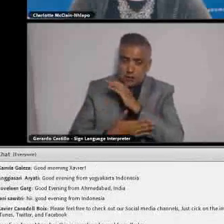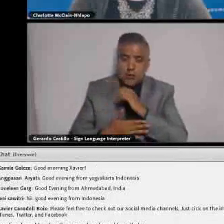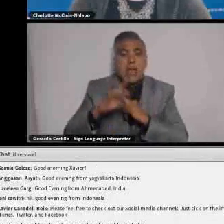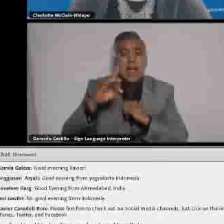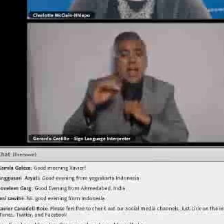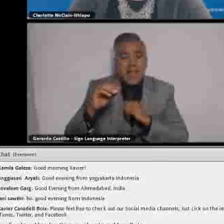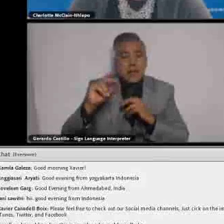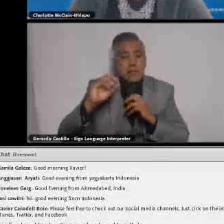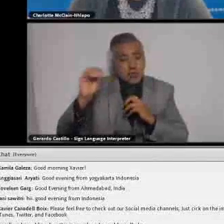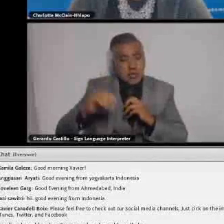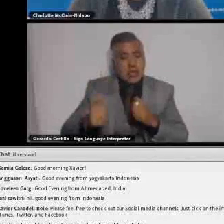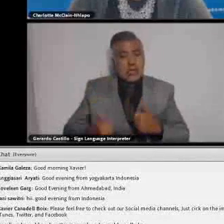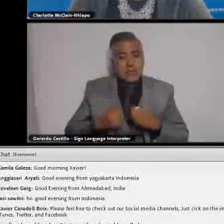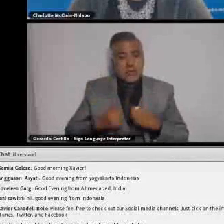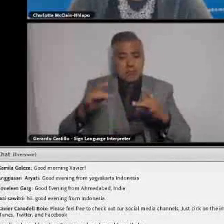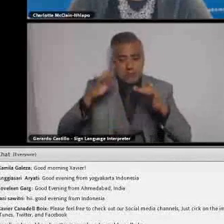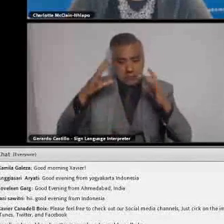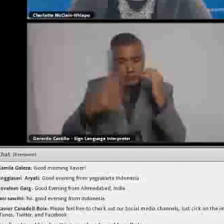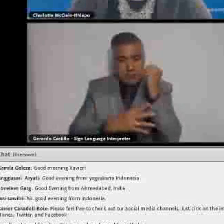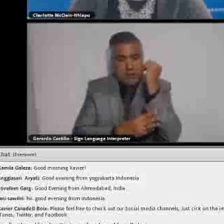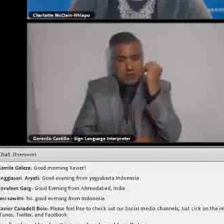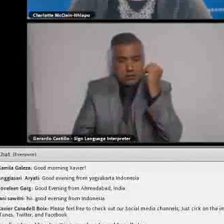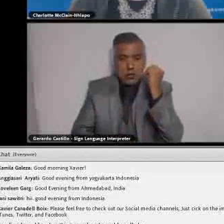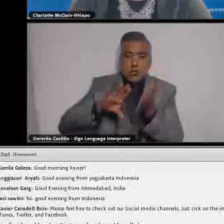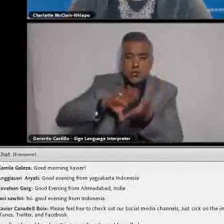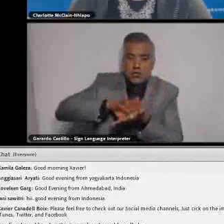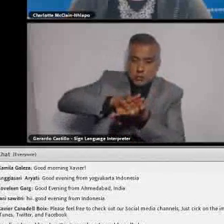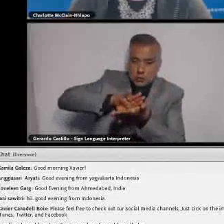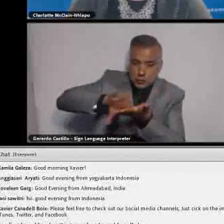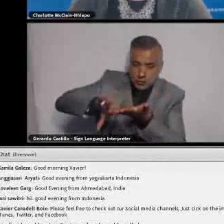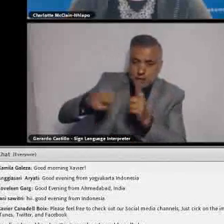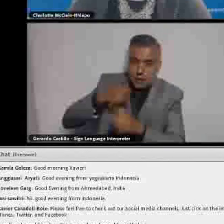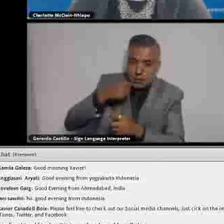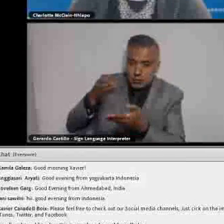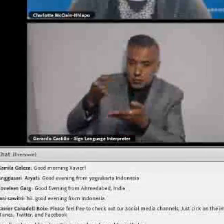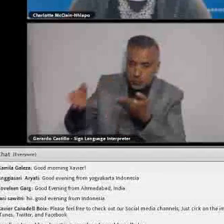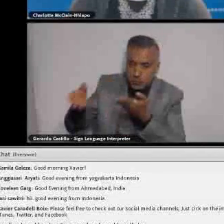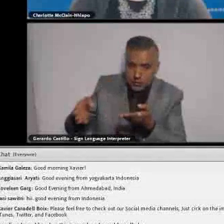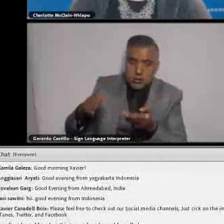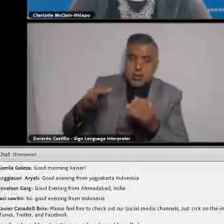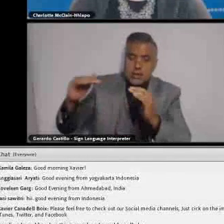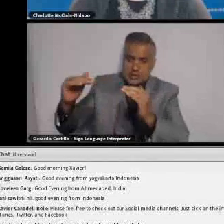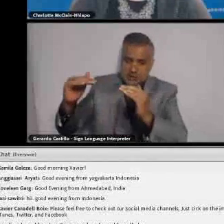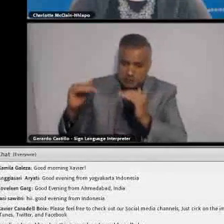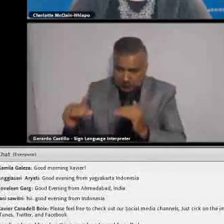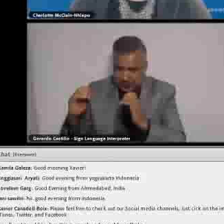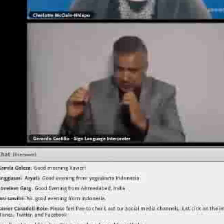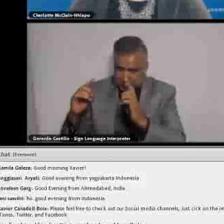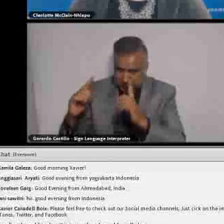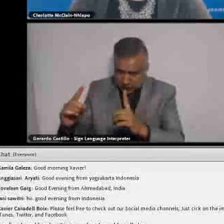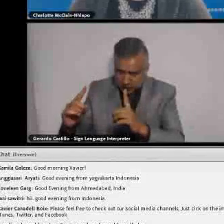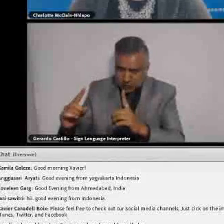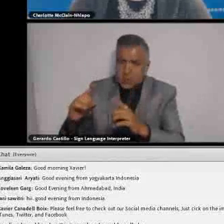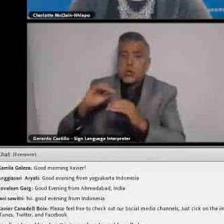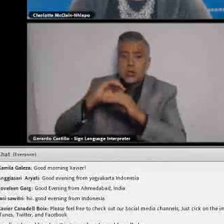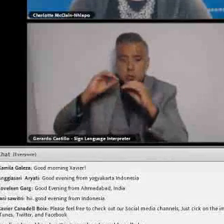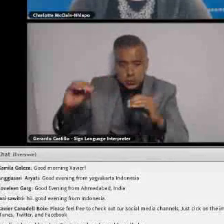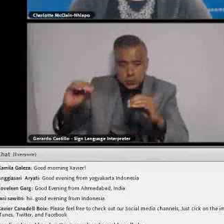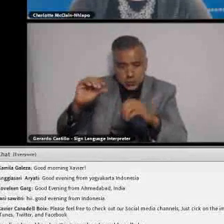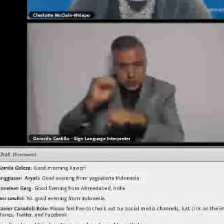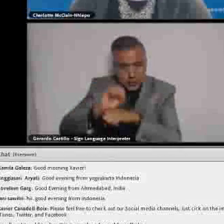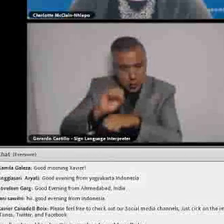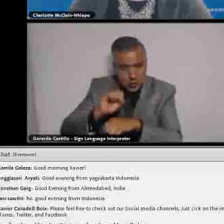abject poverty. So they're often excluded from services. They tend to have lower levels of education attainment and employment. And so